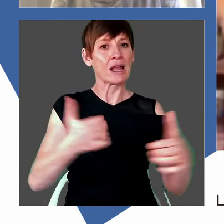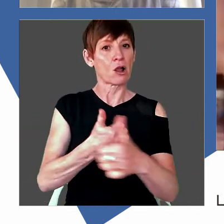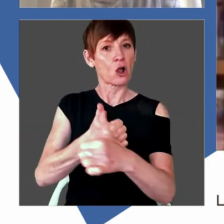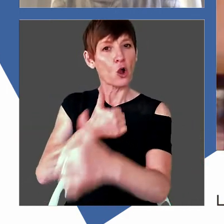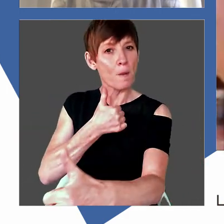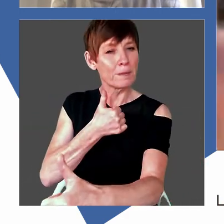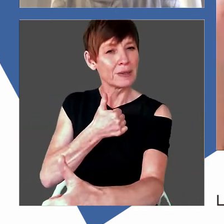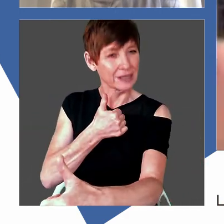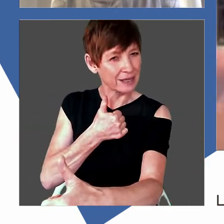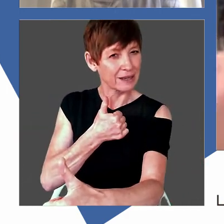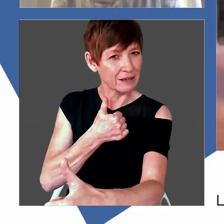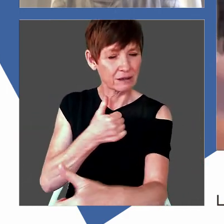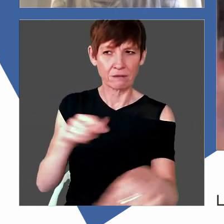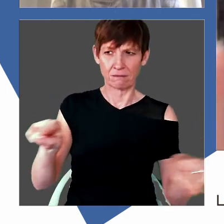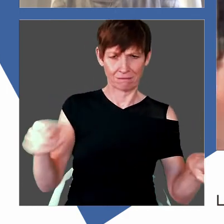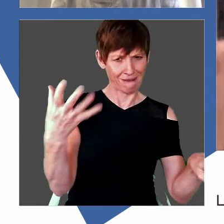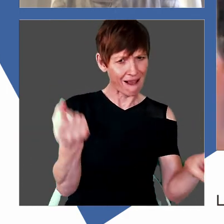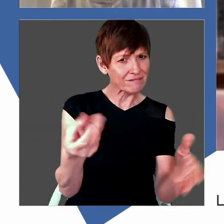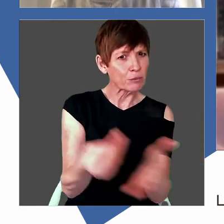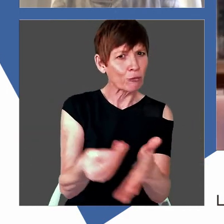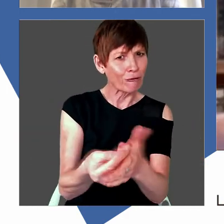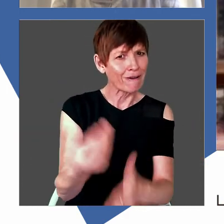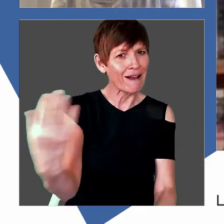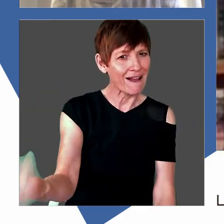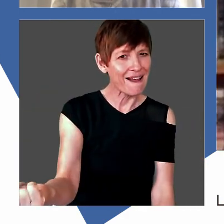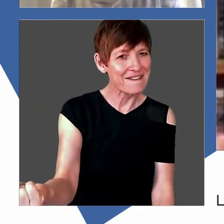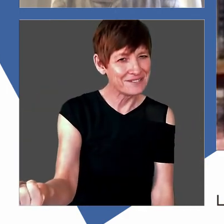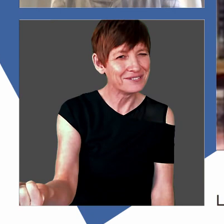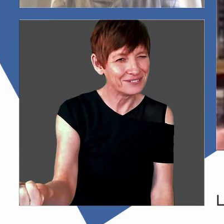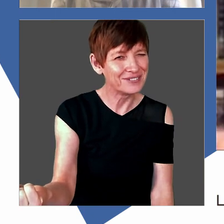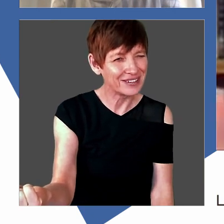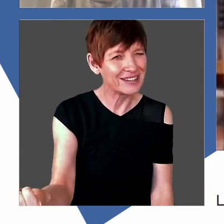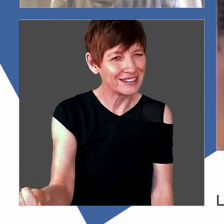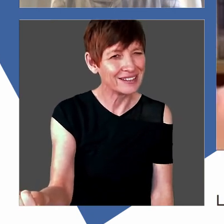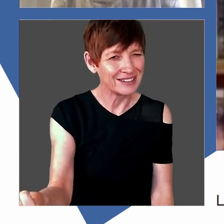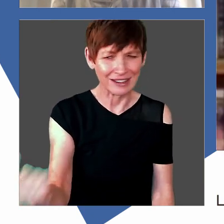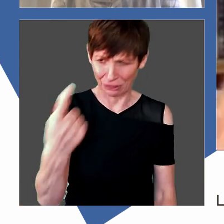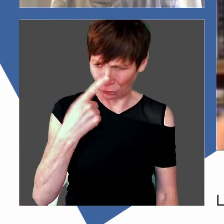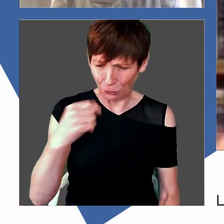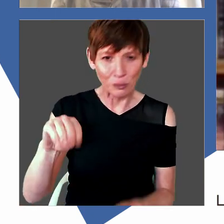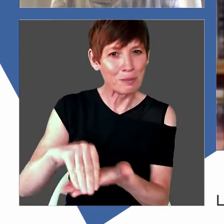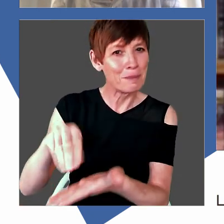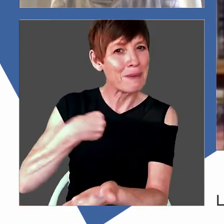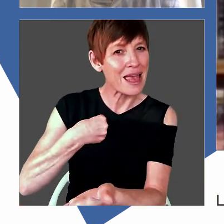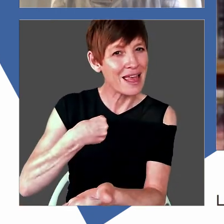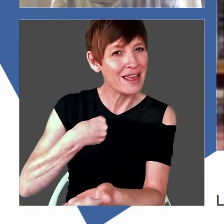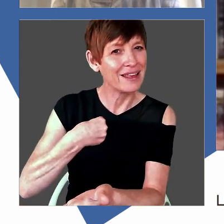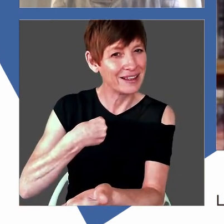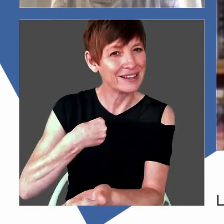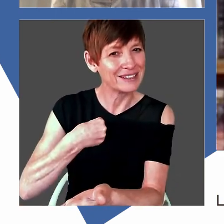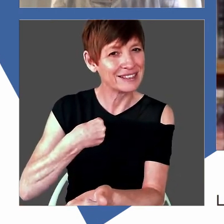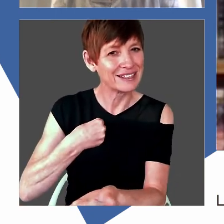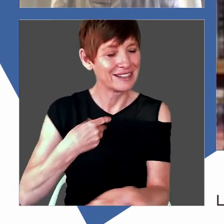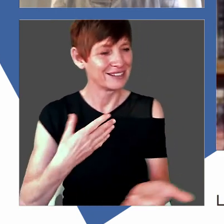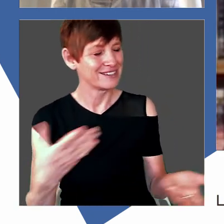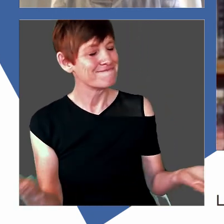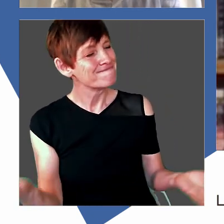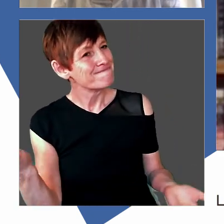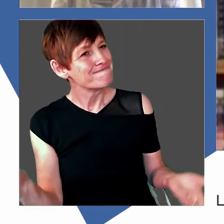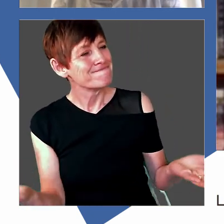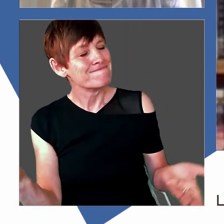who, you know, do have the resources and the finances to employ you properly? So I